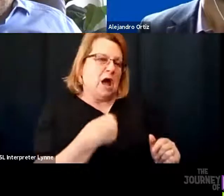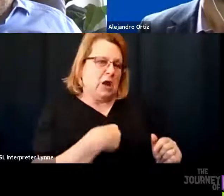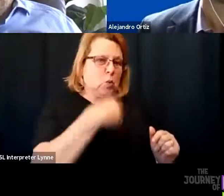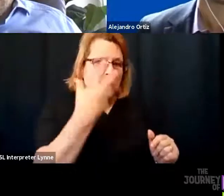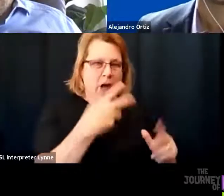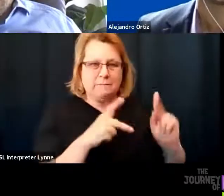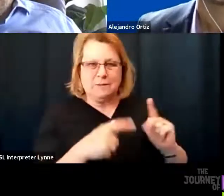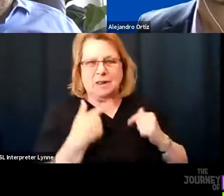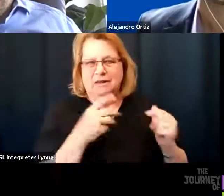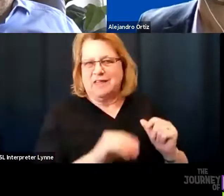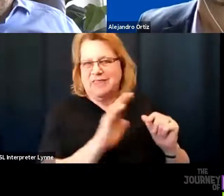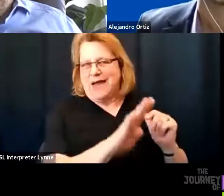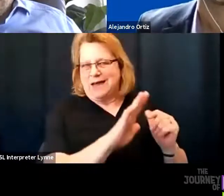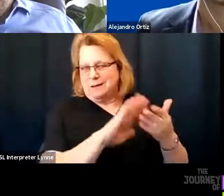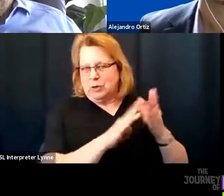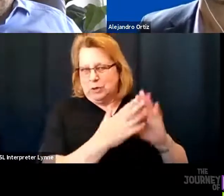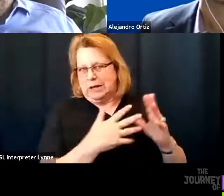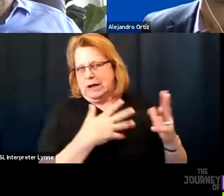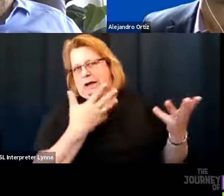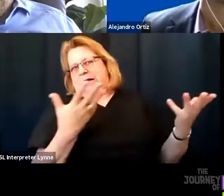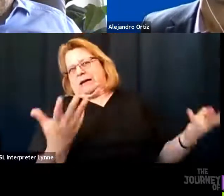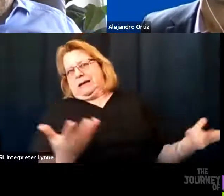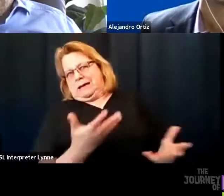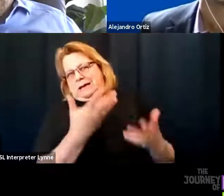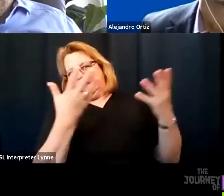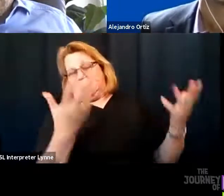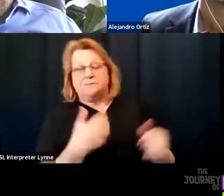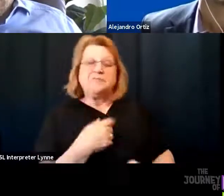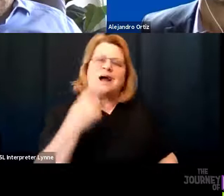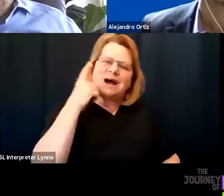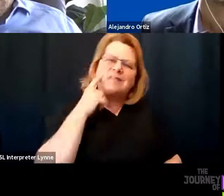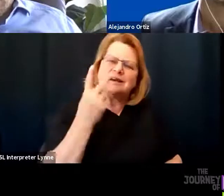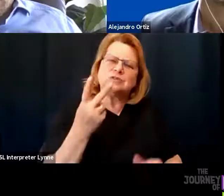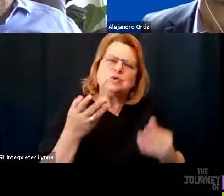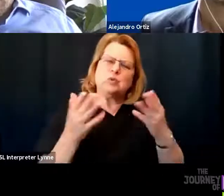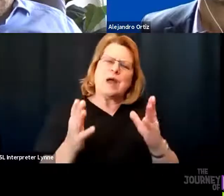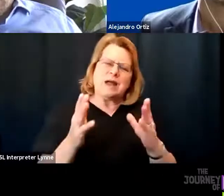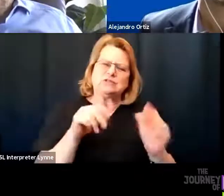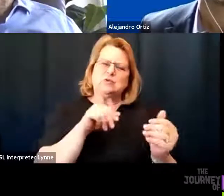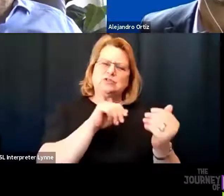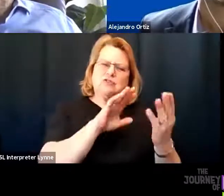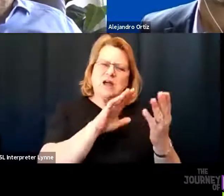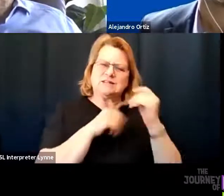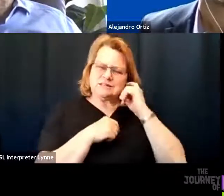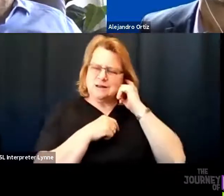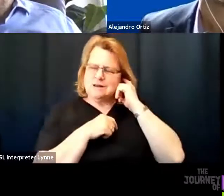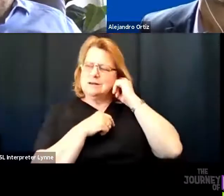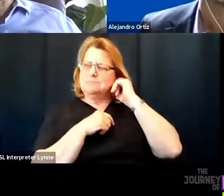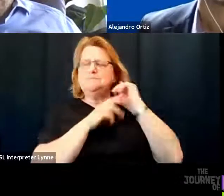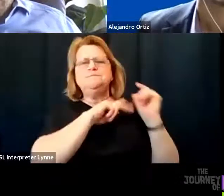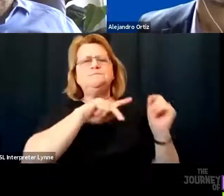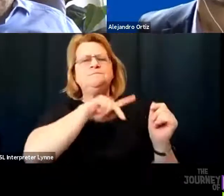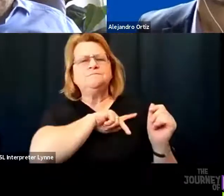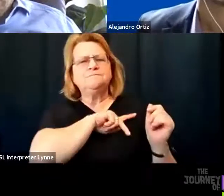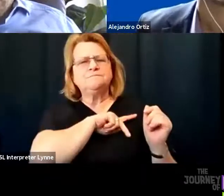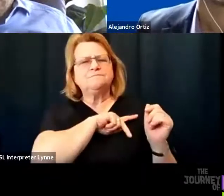into the community. So I think there are two ways to go about this. Personally, I don't go down